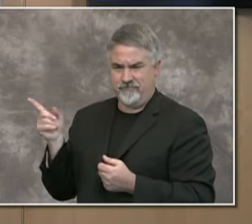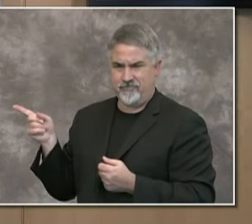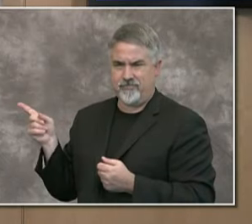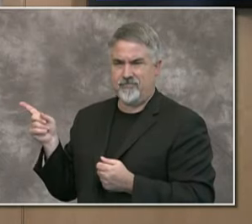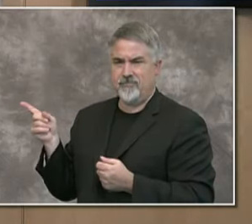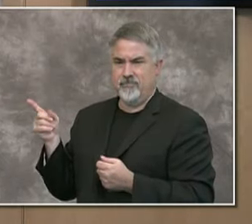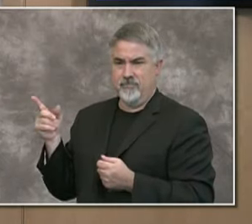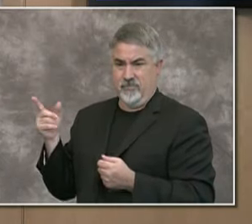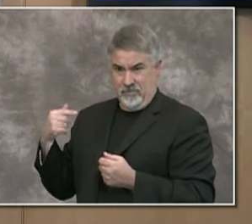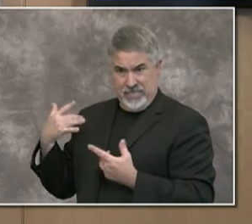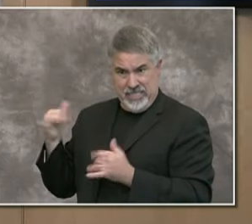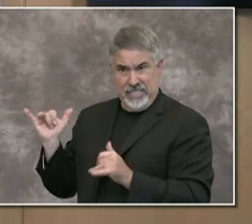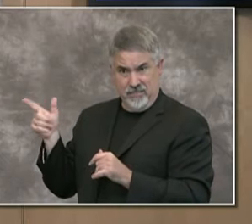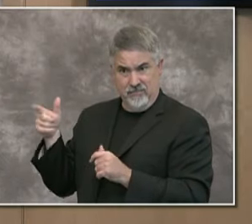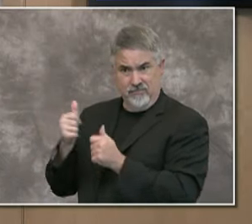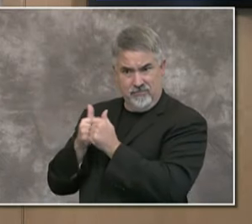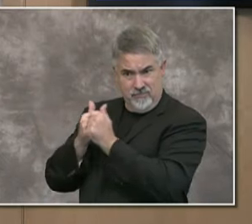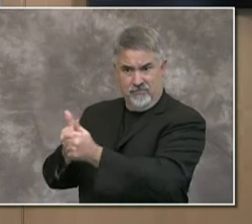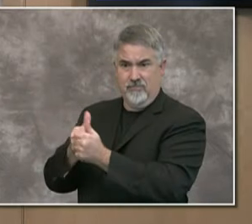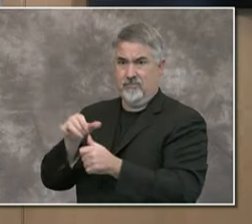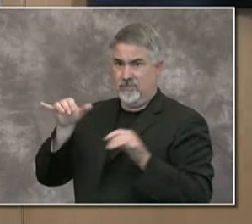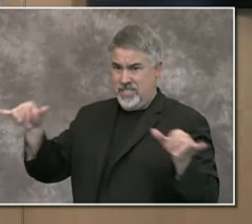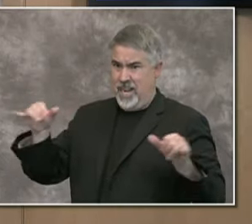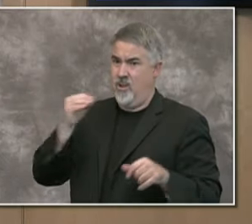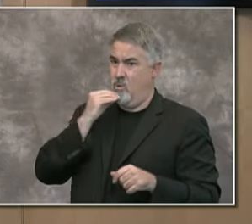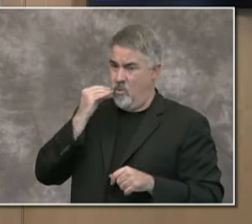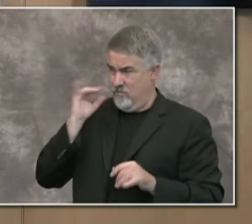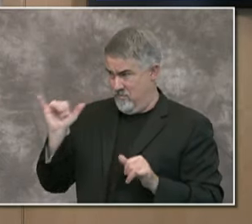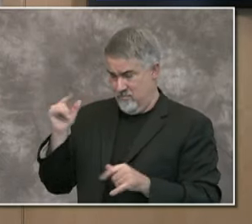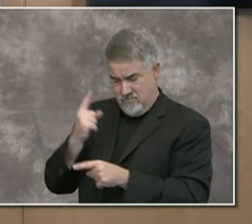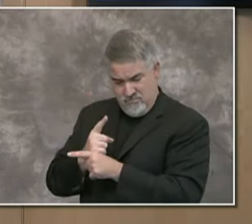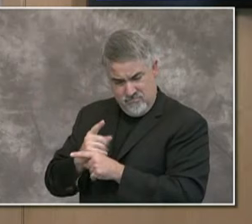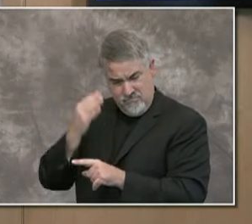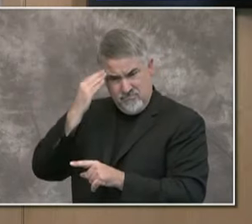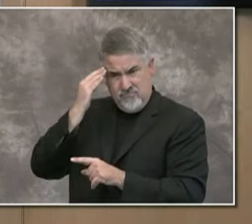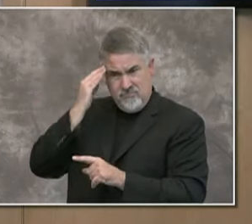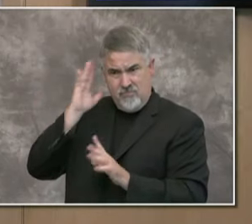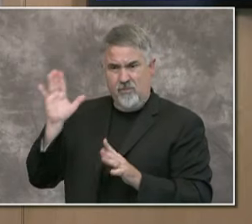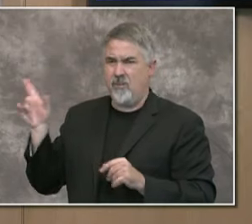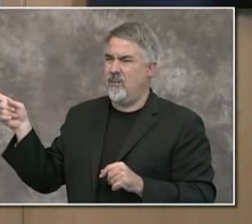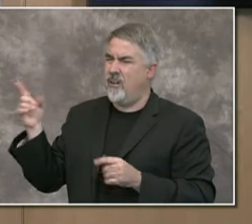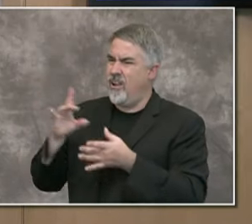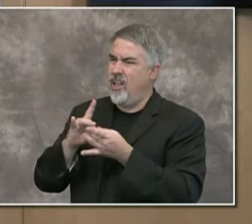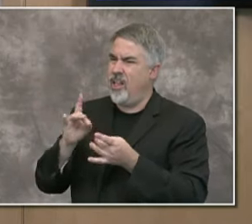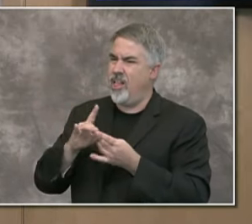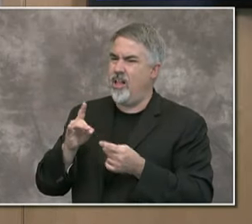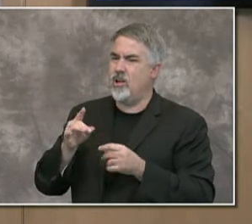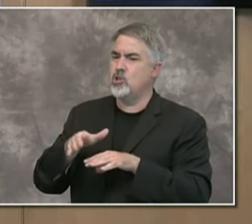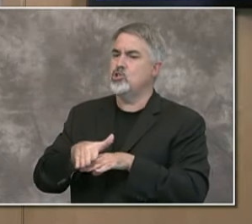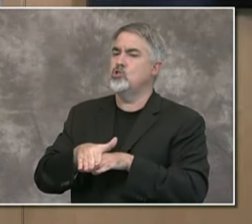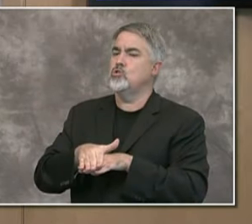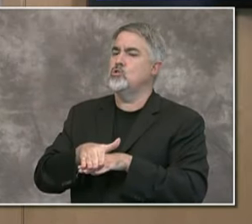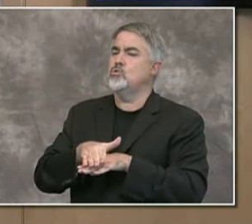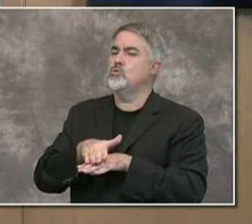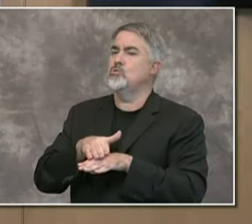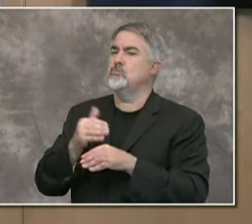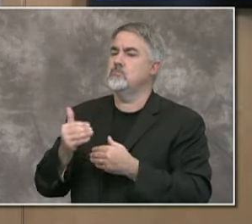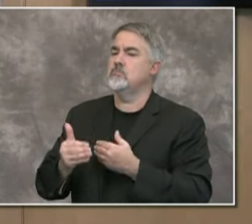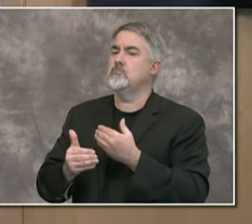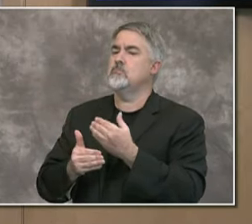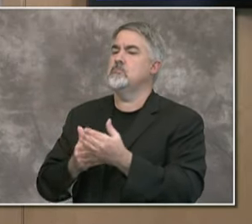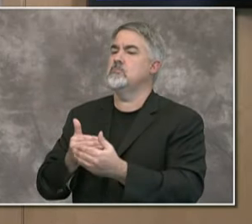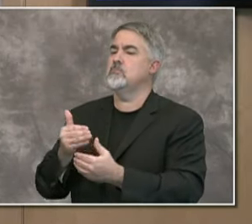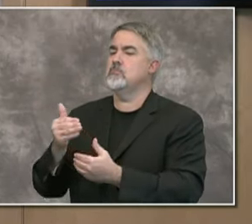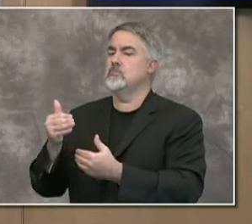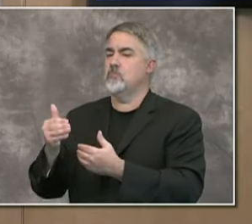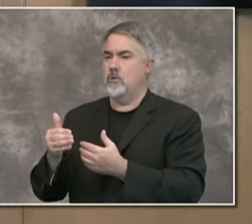are still following the stay-at-home orders, but you mentioned a gradual time will come eventually.